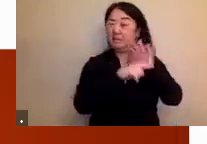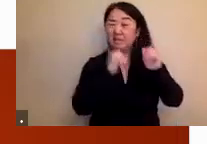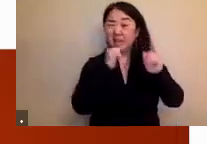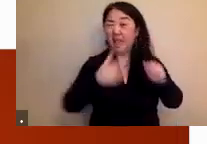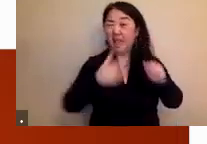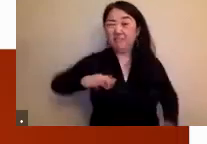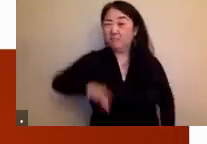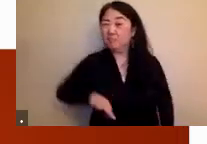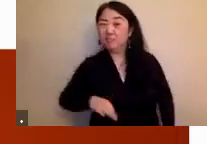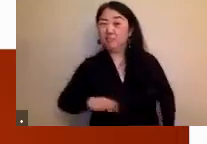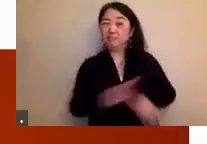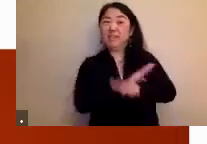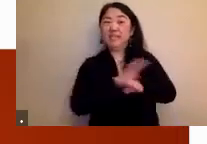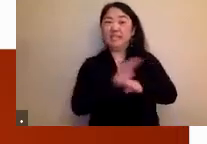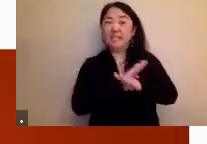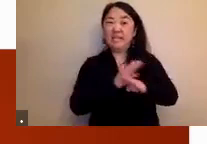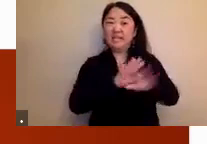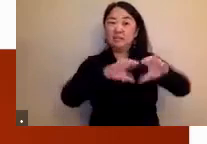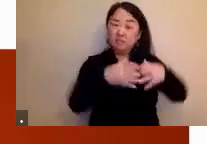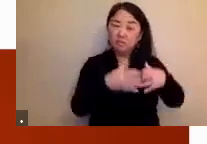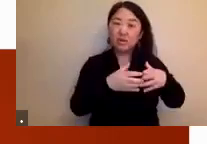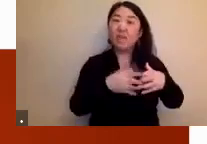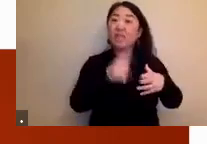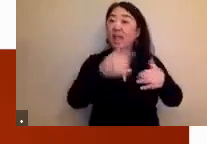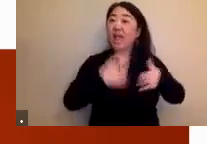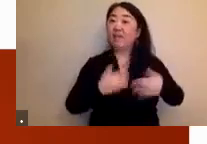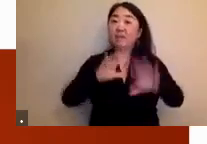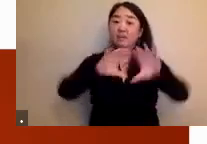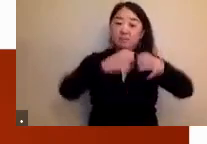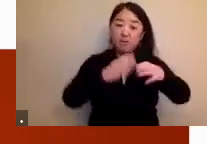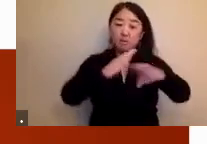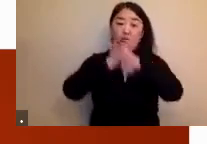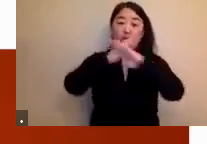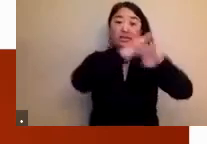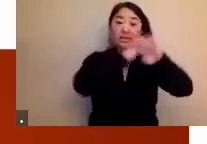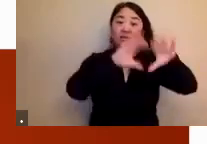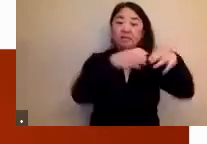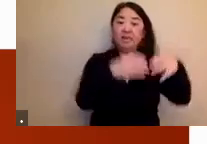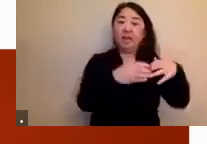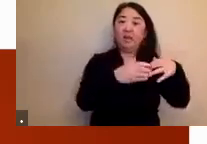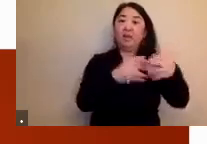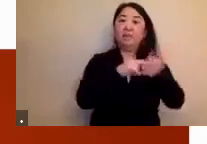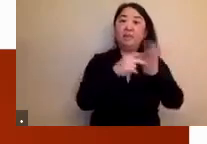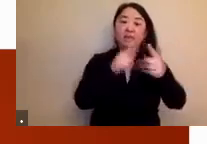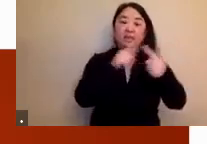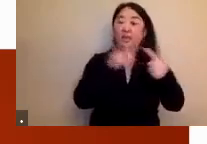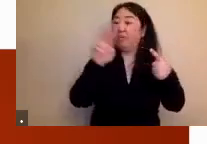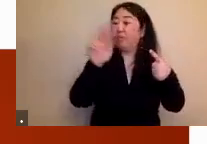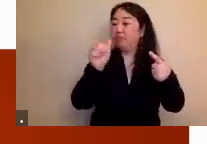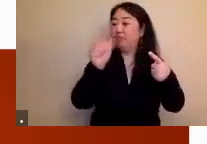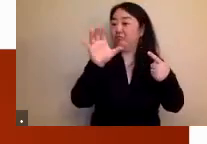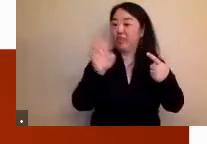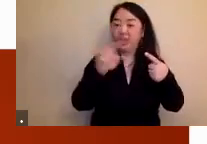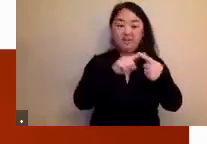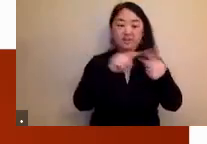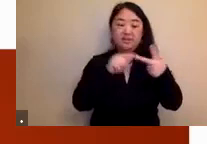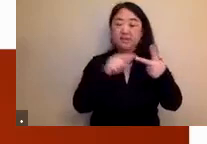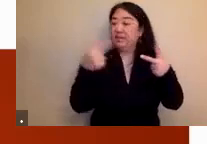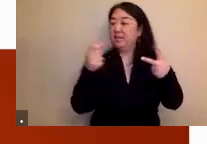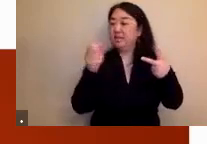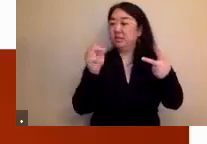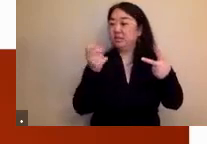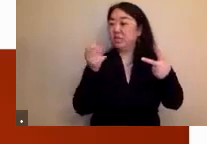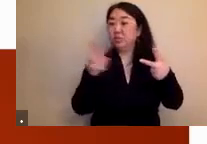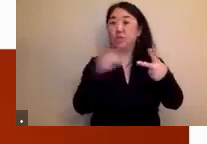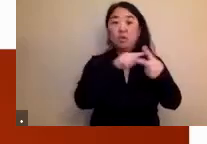under the protected category. So those are with regards to race and gender, and all the